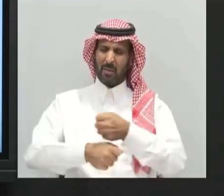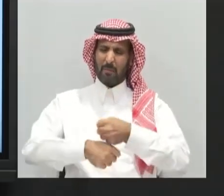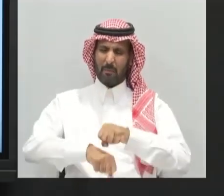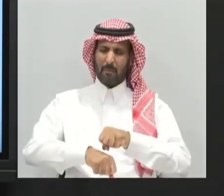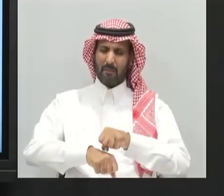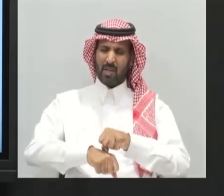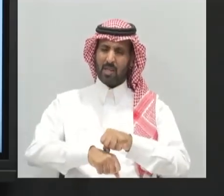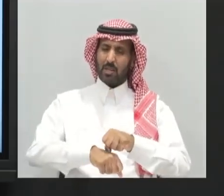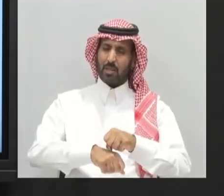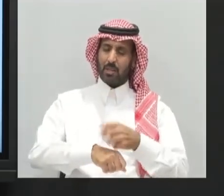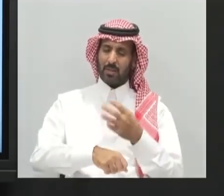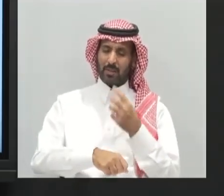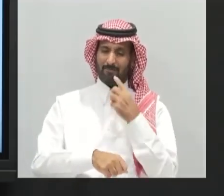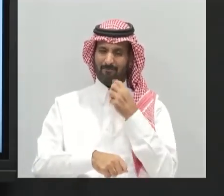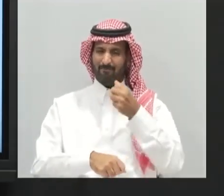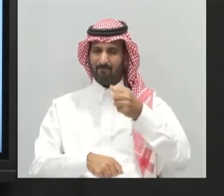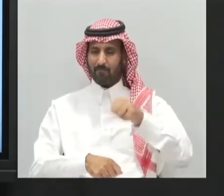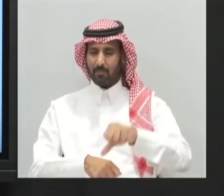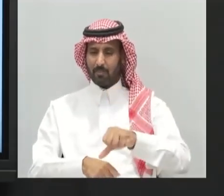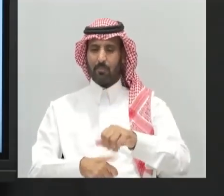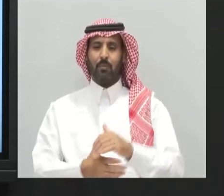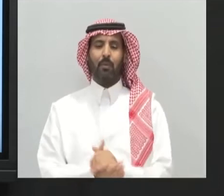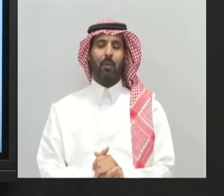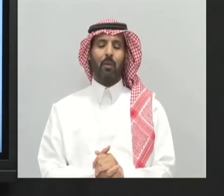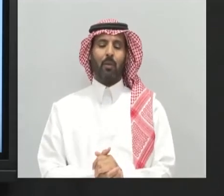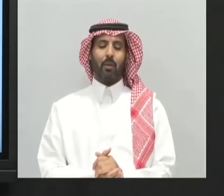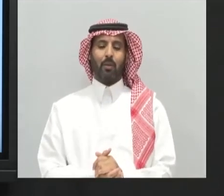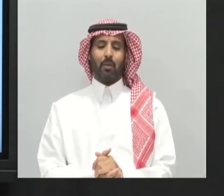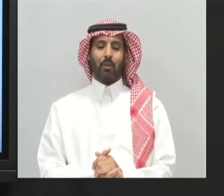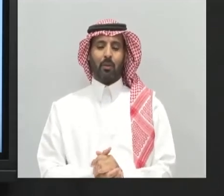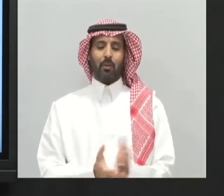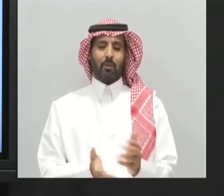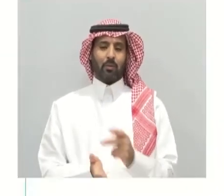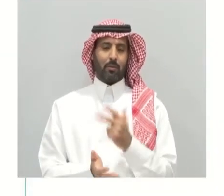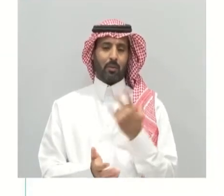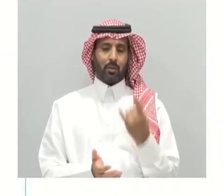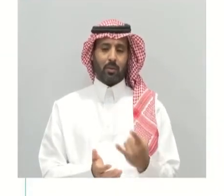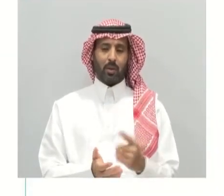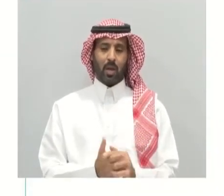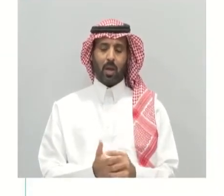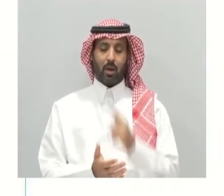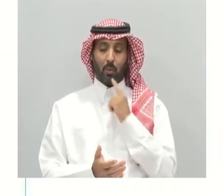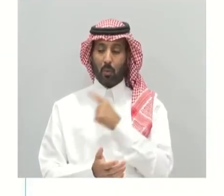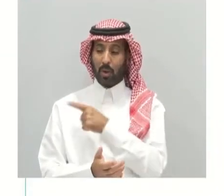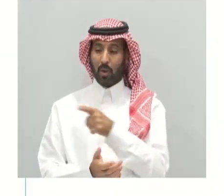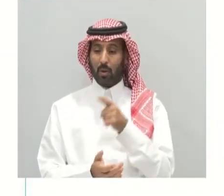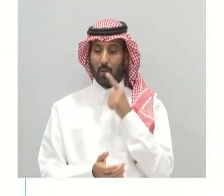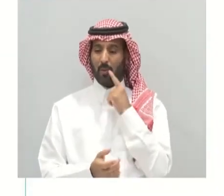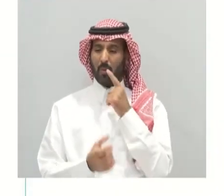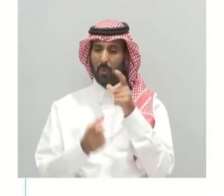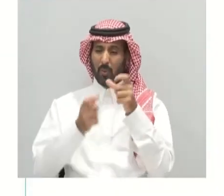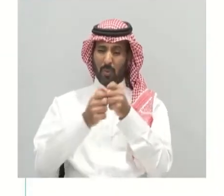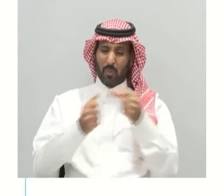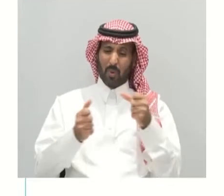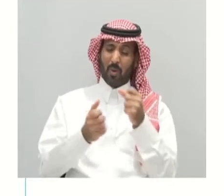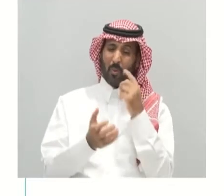parts, this is also one of the bad things. And number 10, we were stuck in